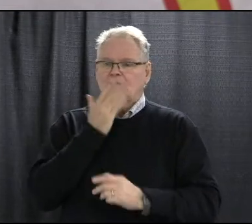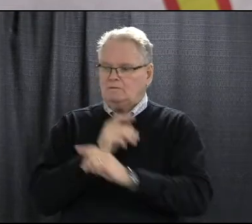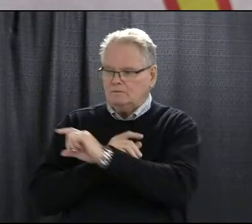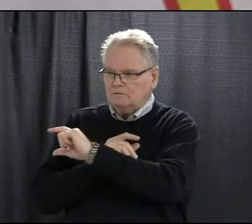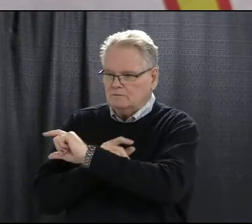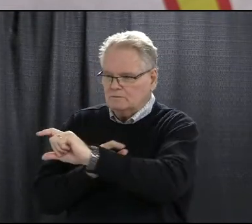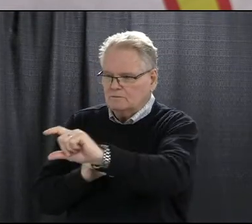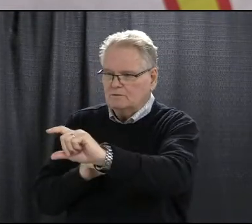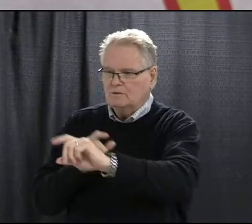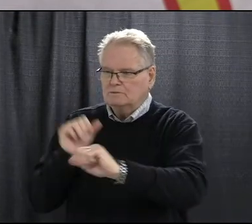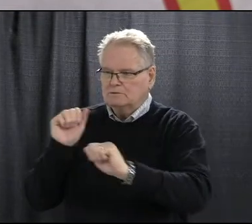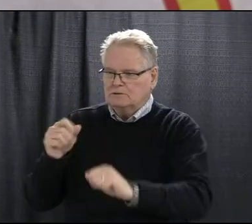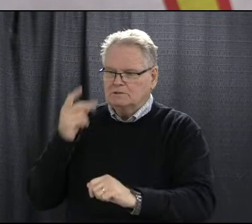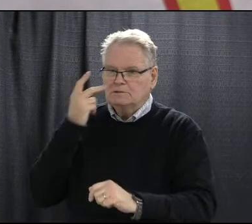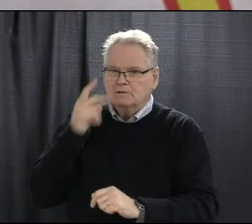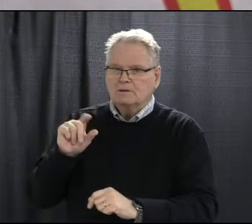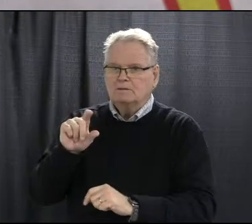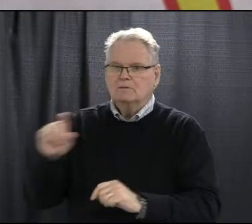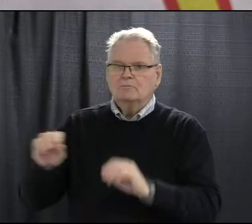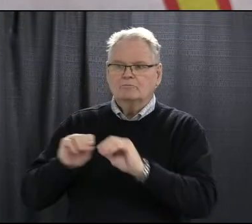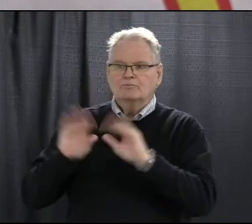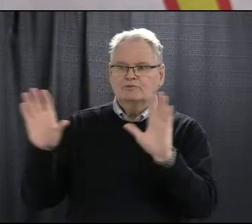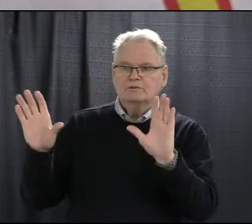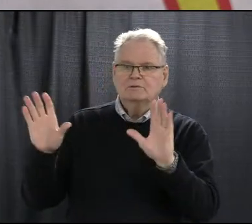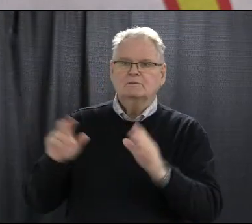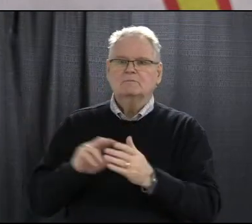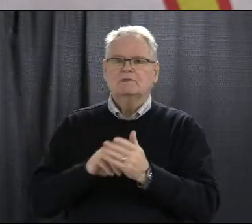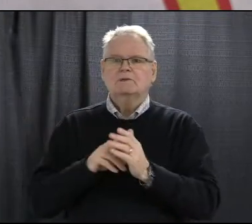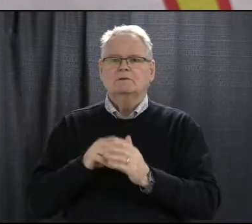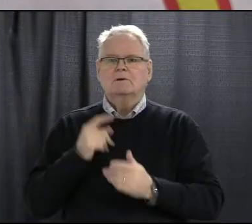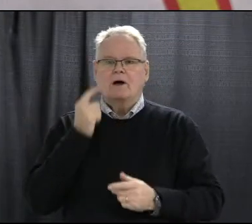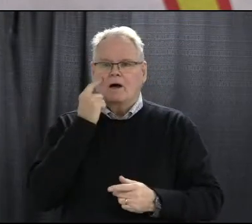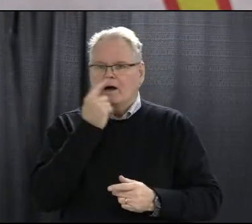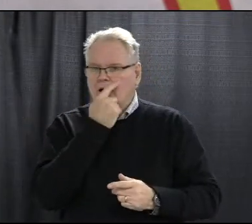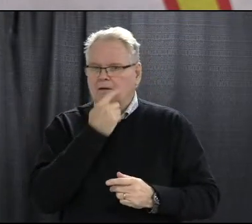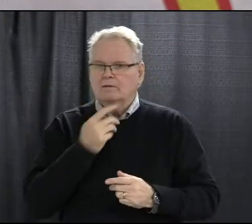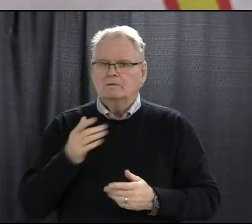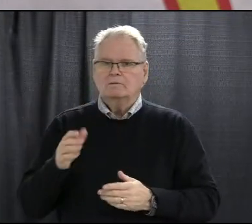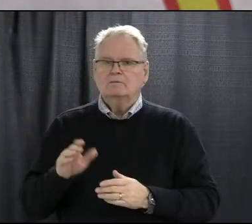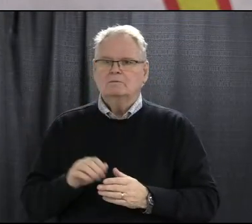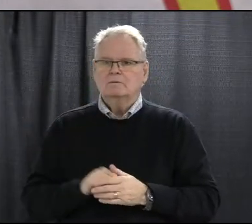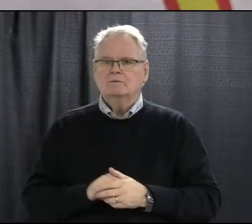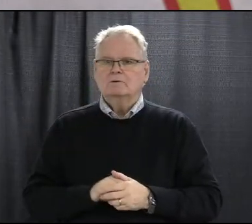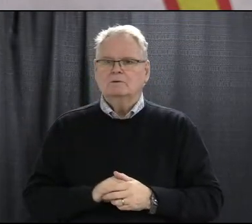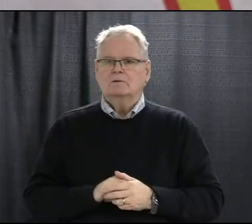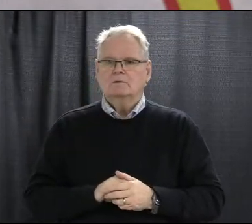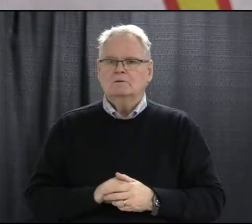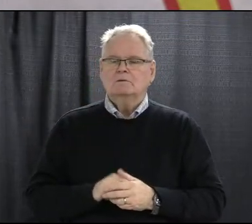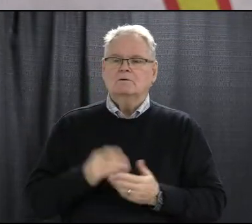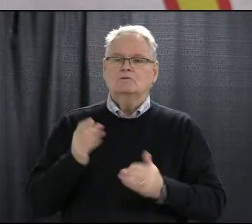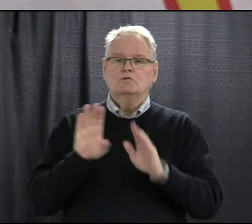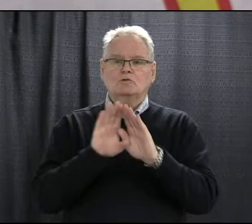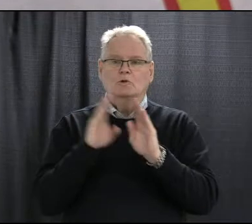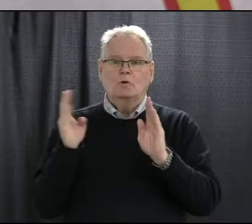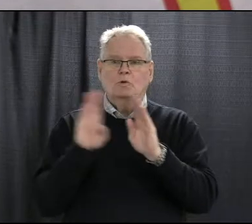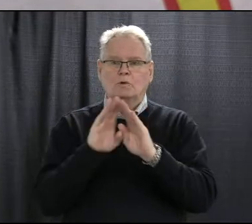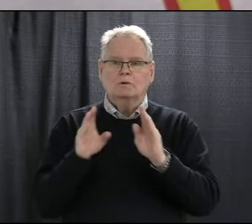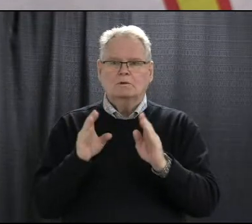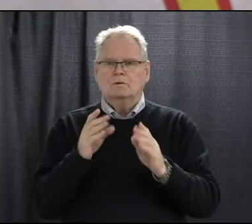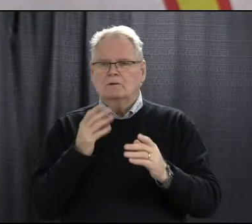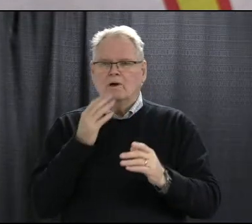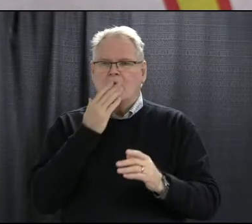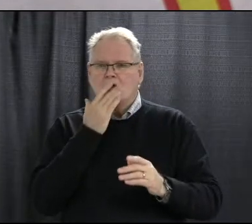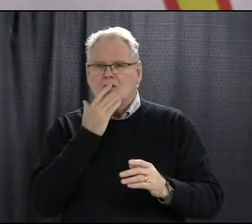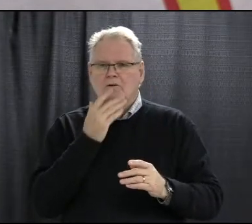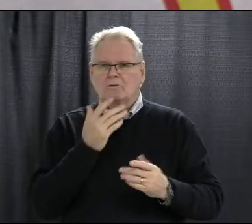to walls in areas where people use doorways, in areas where it's used by staff, they may